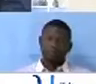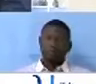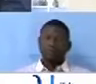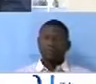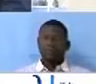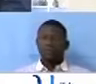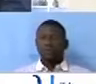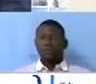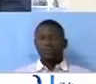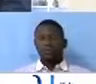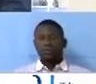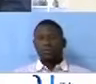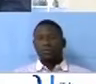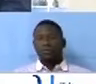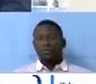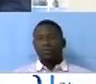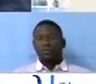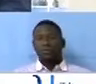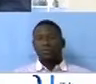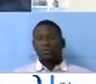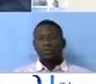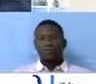You agree